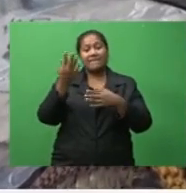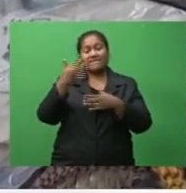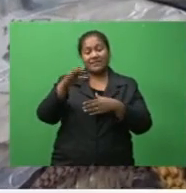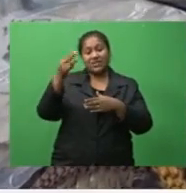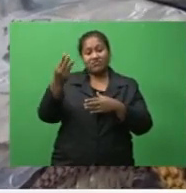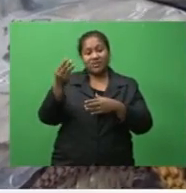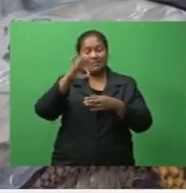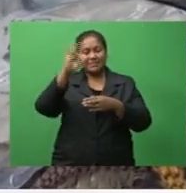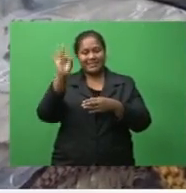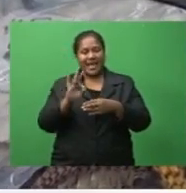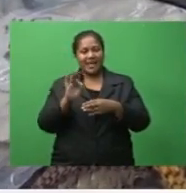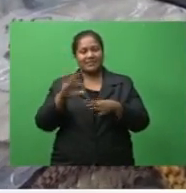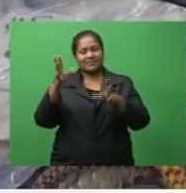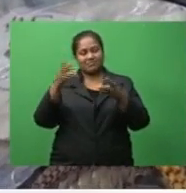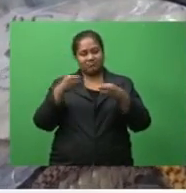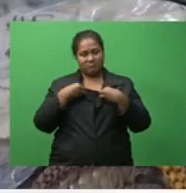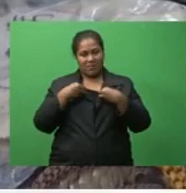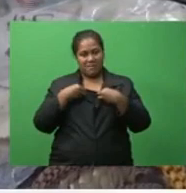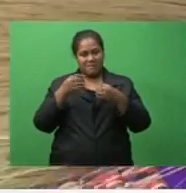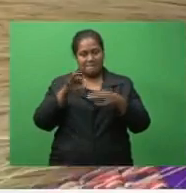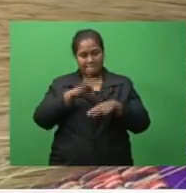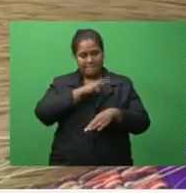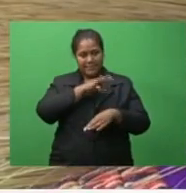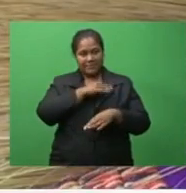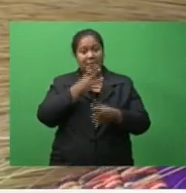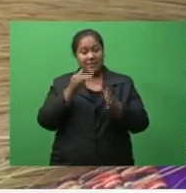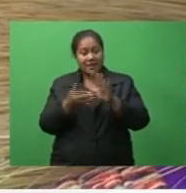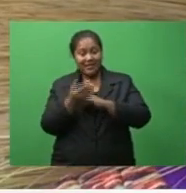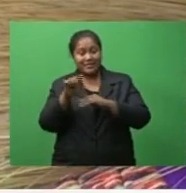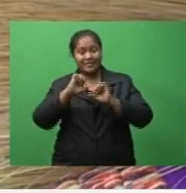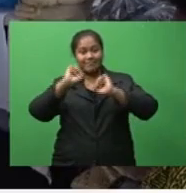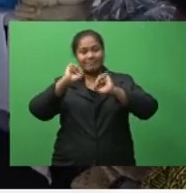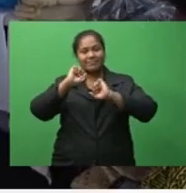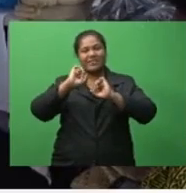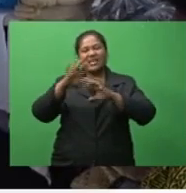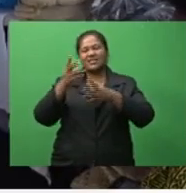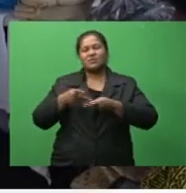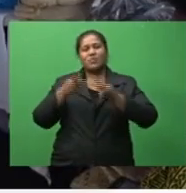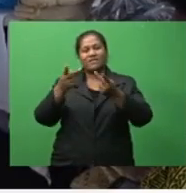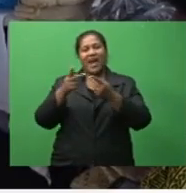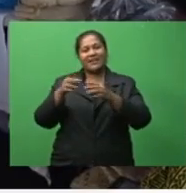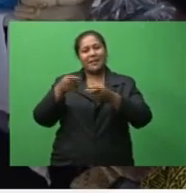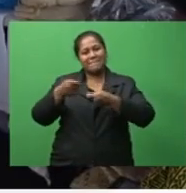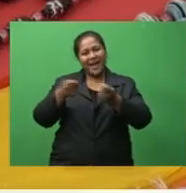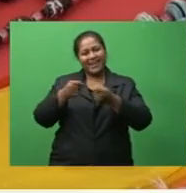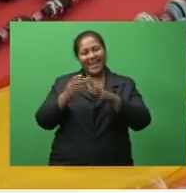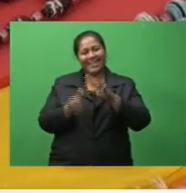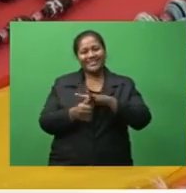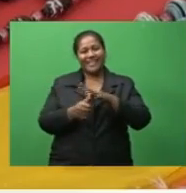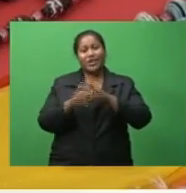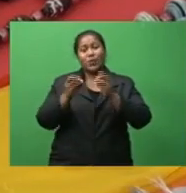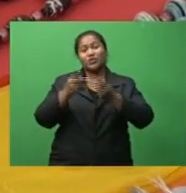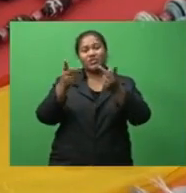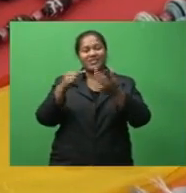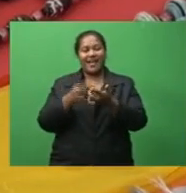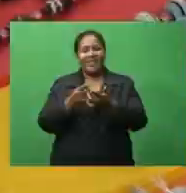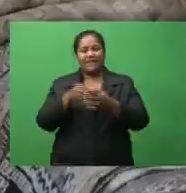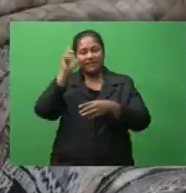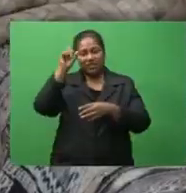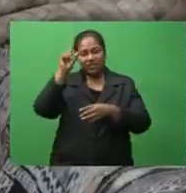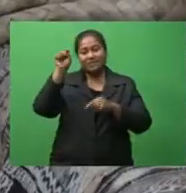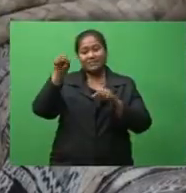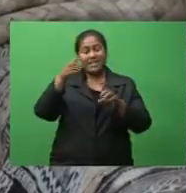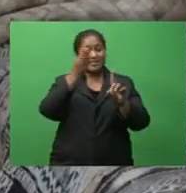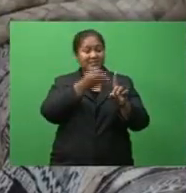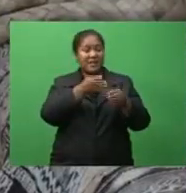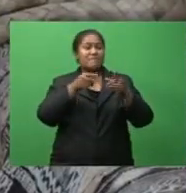crafted licenses. Under the campaign, the ministry provides market access and opportunity to ordinary Fijians, particularly women and